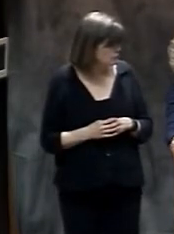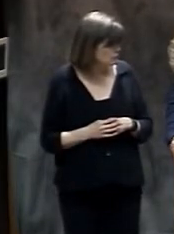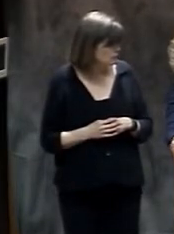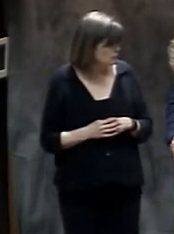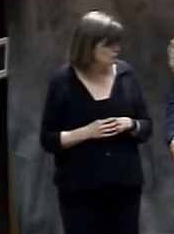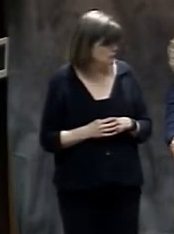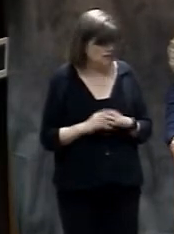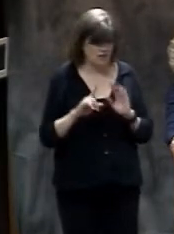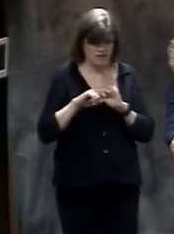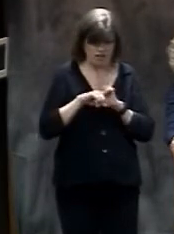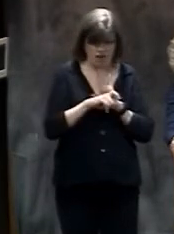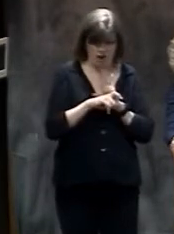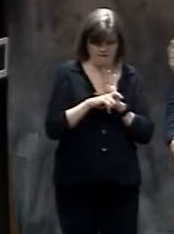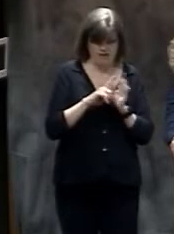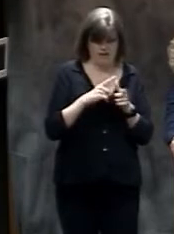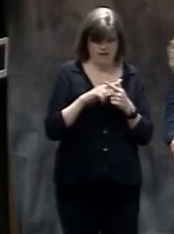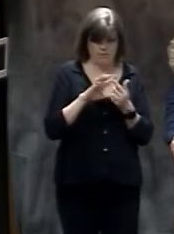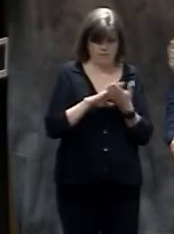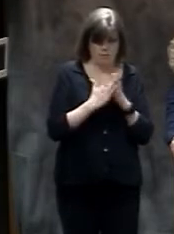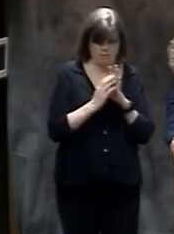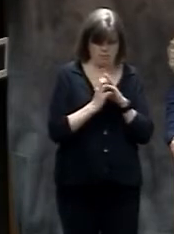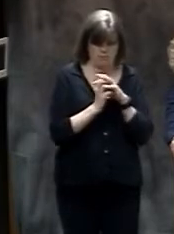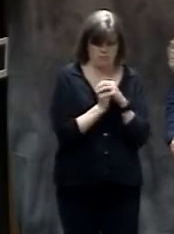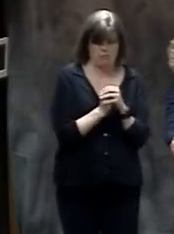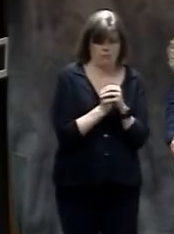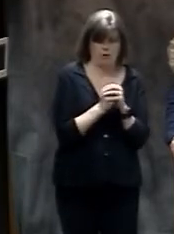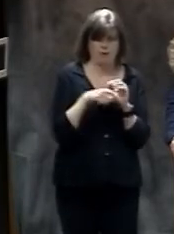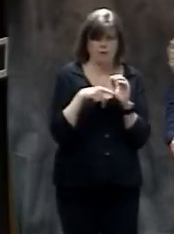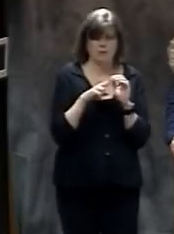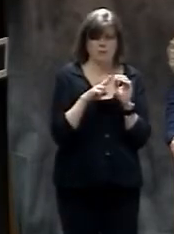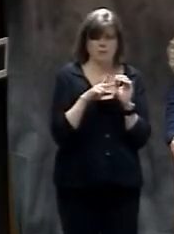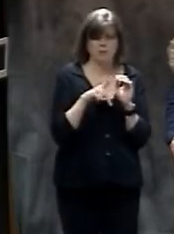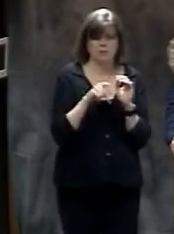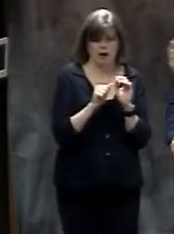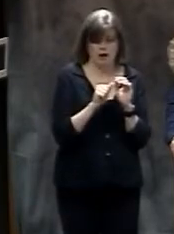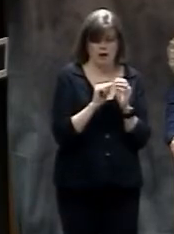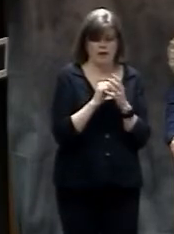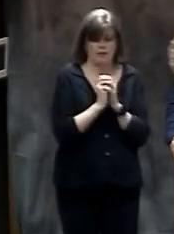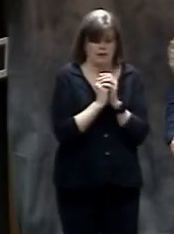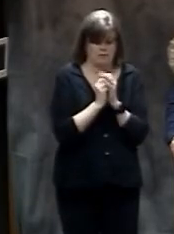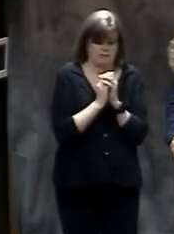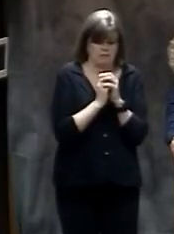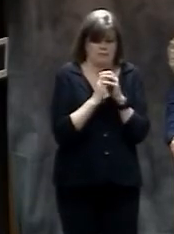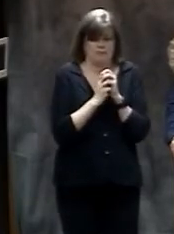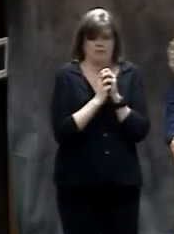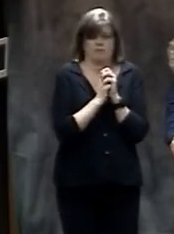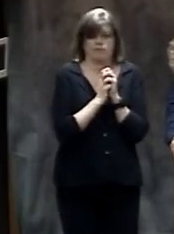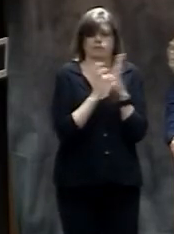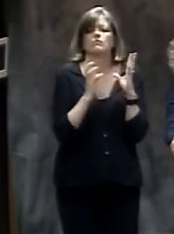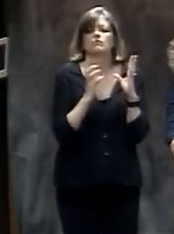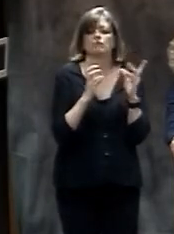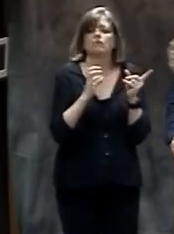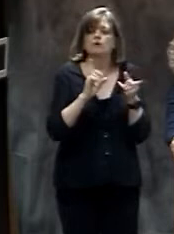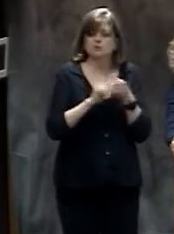The larvae then enter the pupal stage and metamorphose into the adult mosquito over the next 2 days.